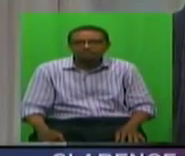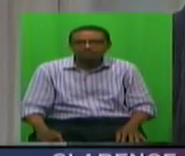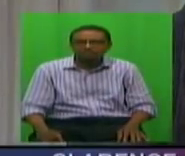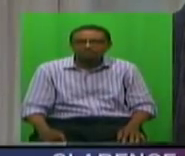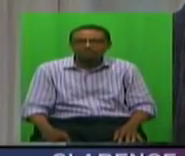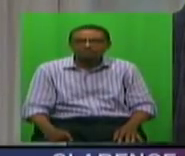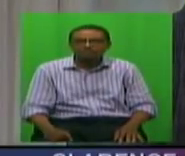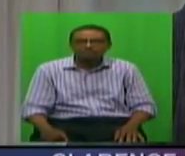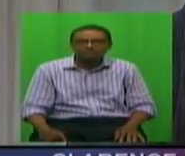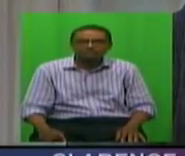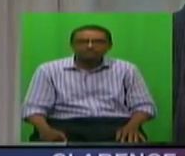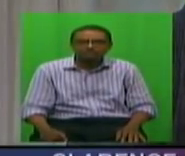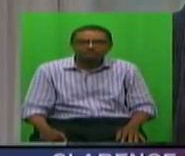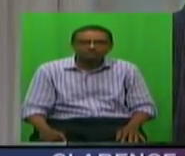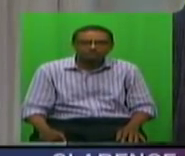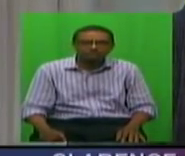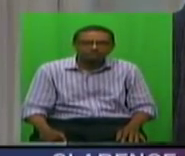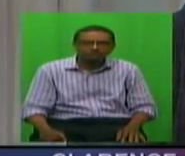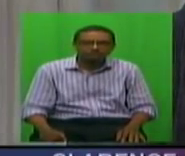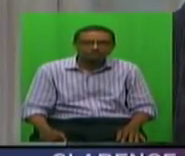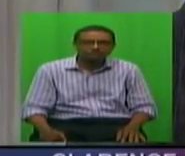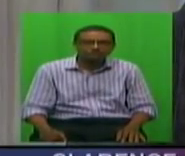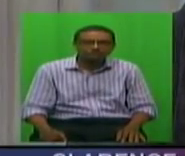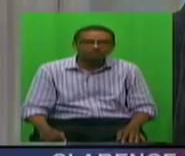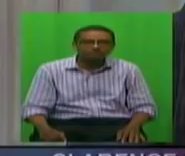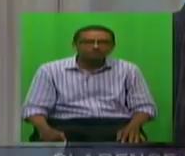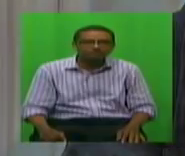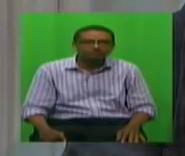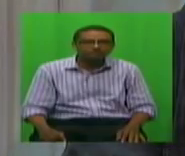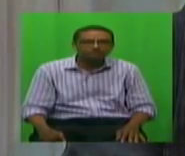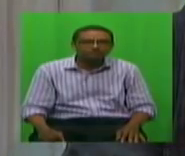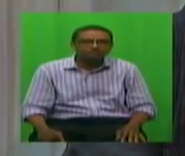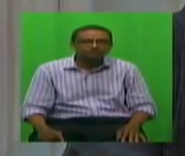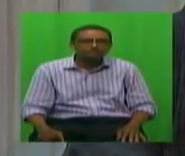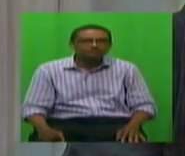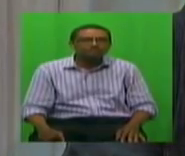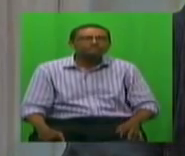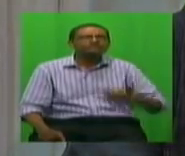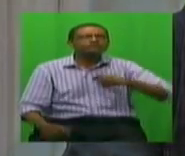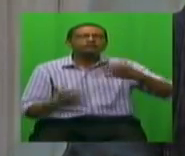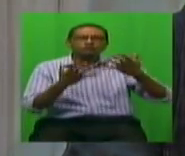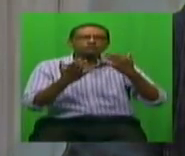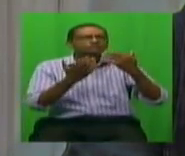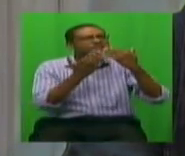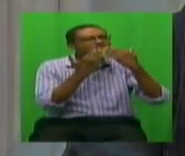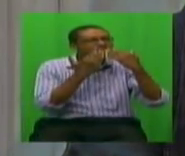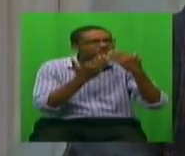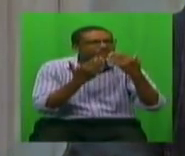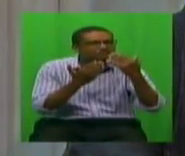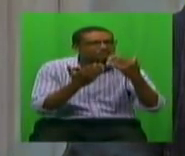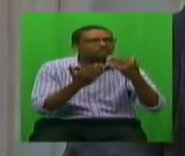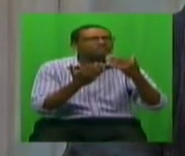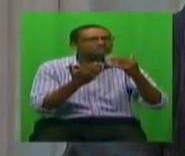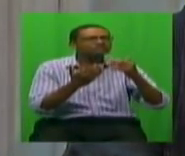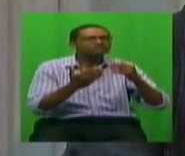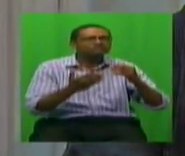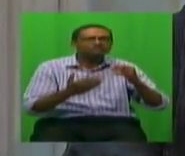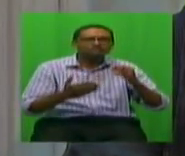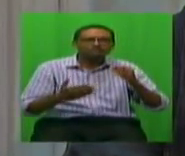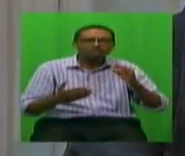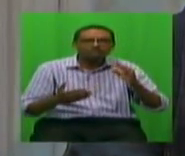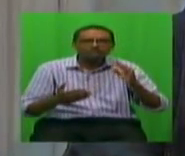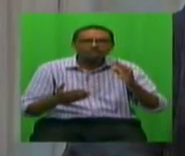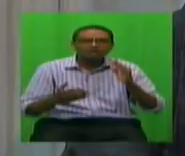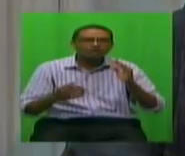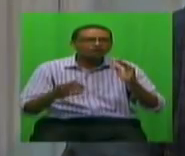Security from their headquarters in El Carmen. So thankfully, I want to thank our ministry employees. I was with them this morning. They